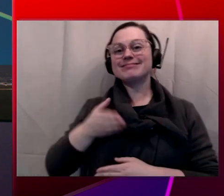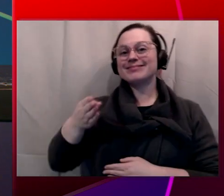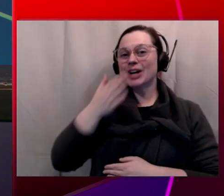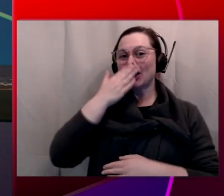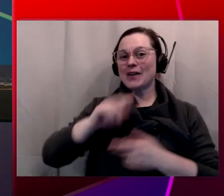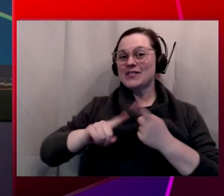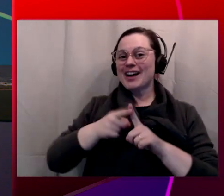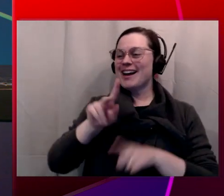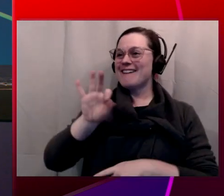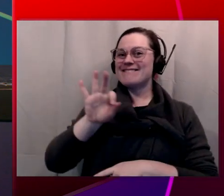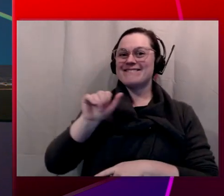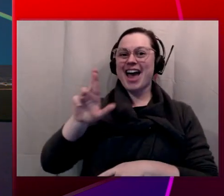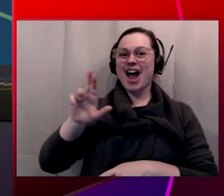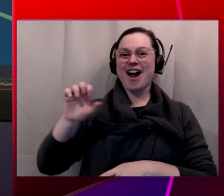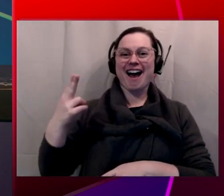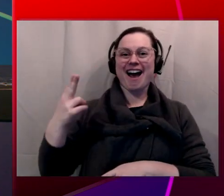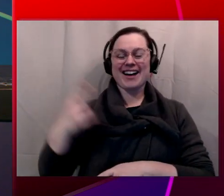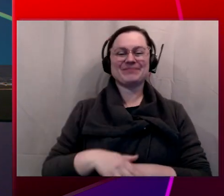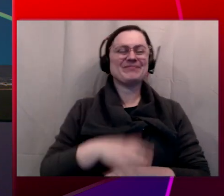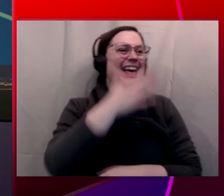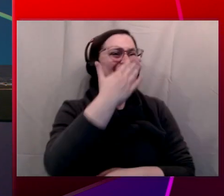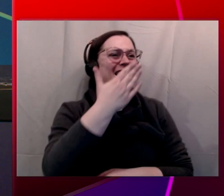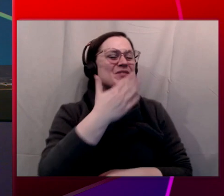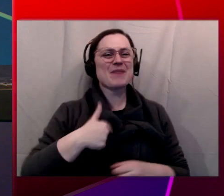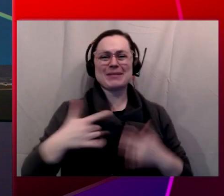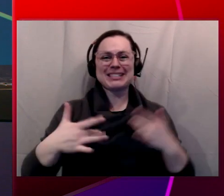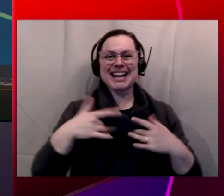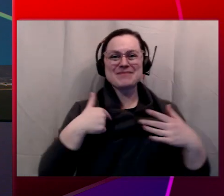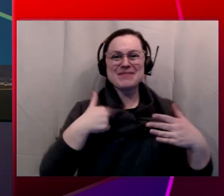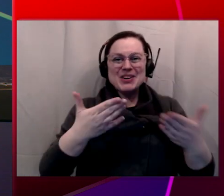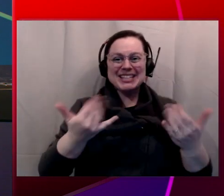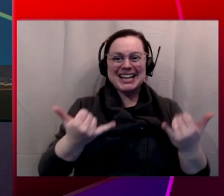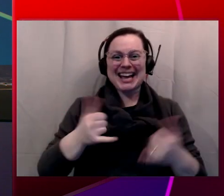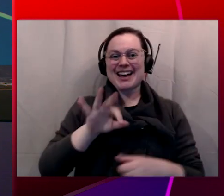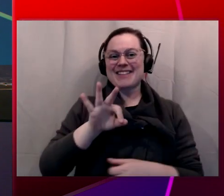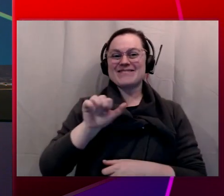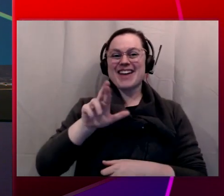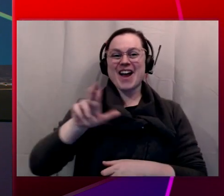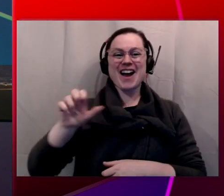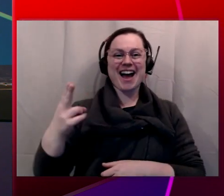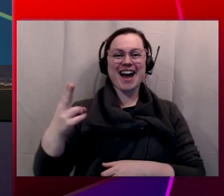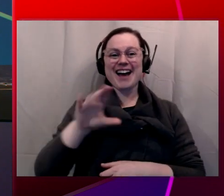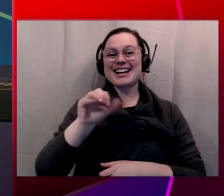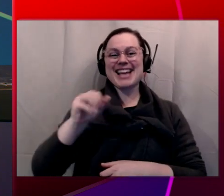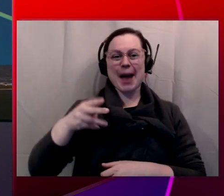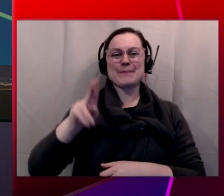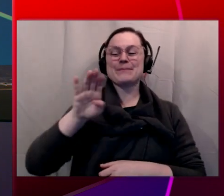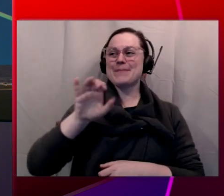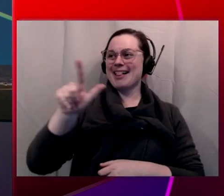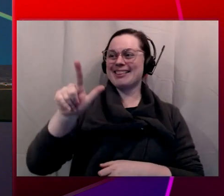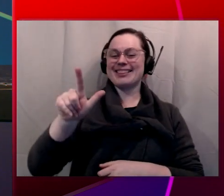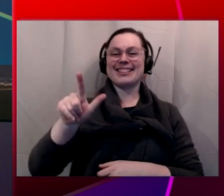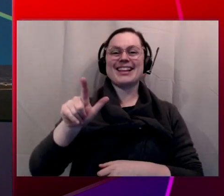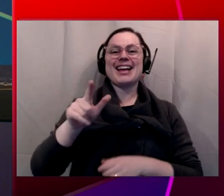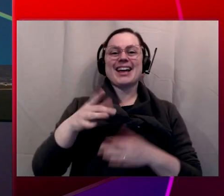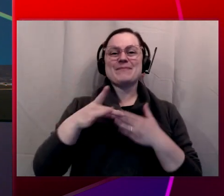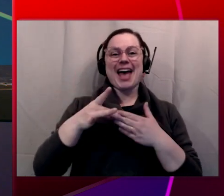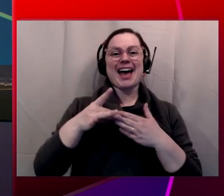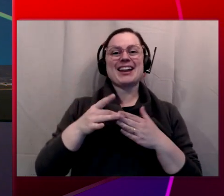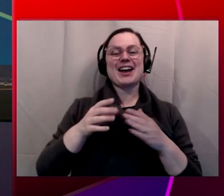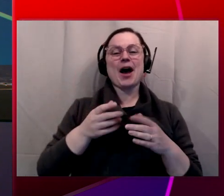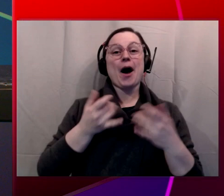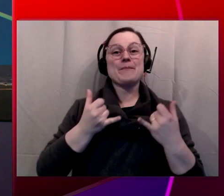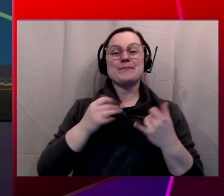Farrah. Thank you, Aaron. I'm super excited to be here today. My name is Farrah Campbell. I am the head of the modern compute community here at